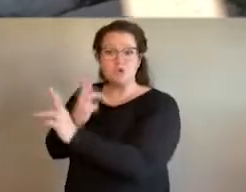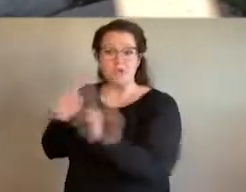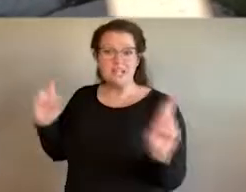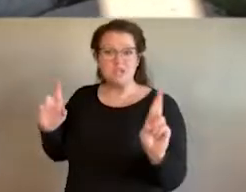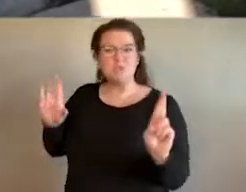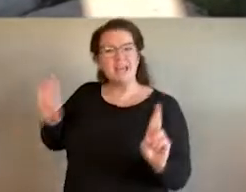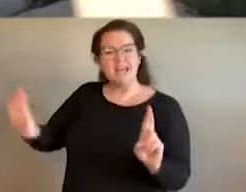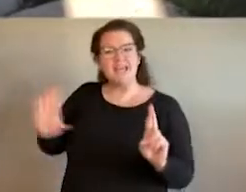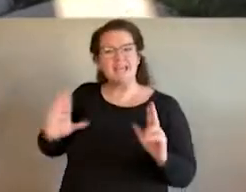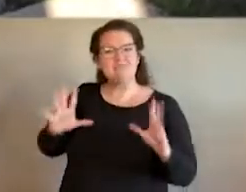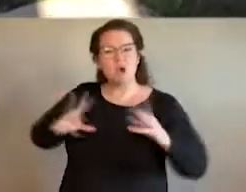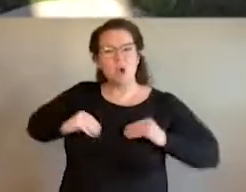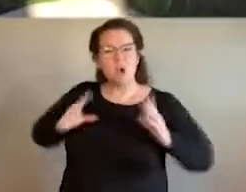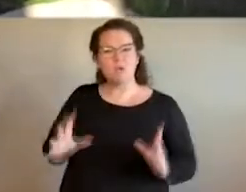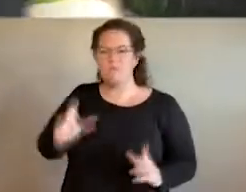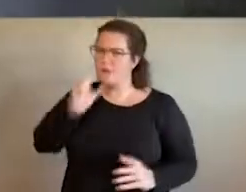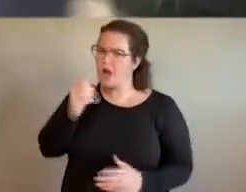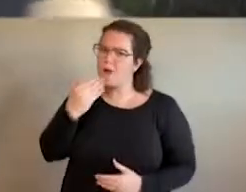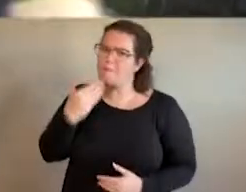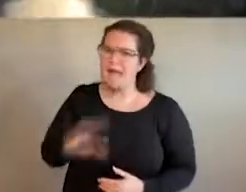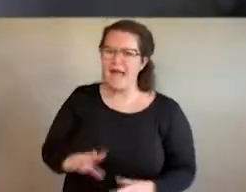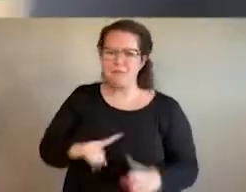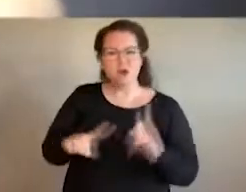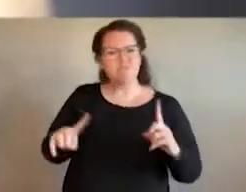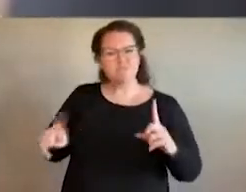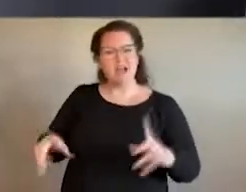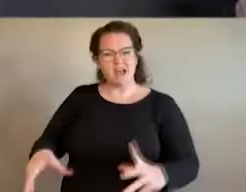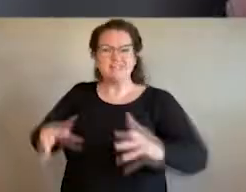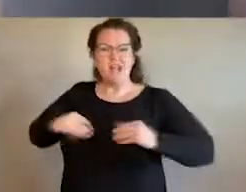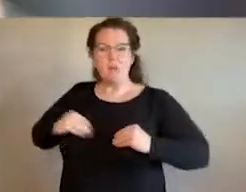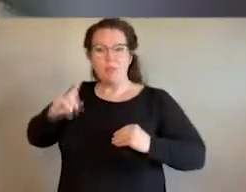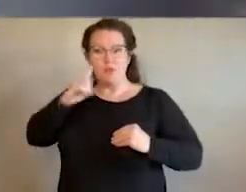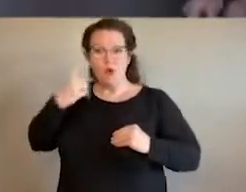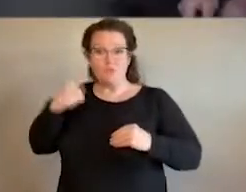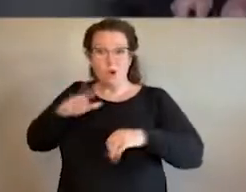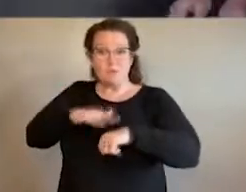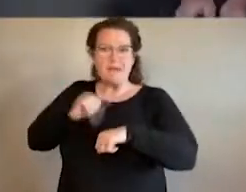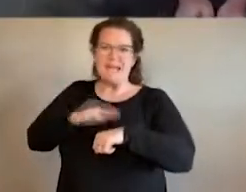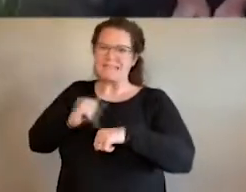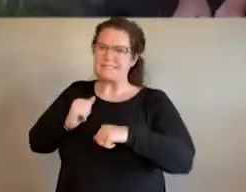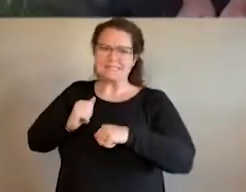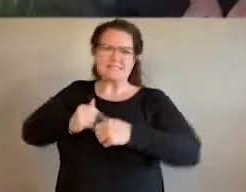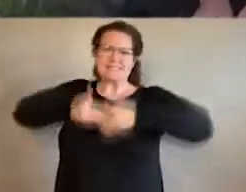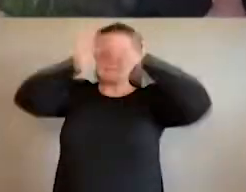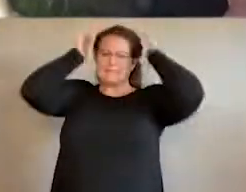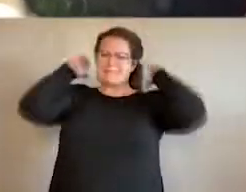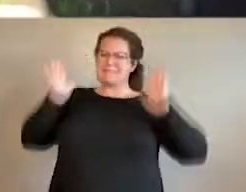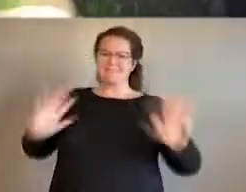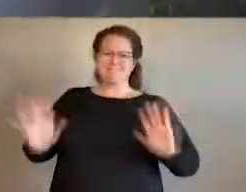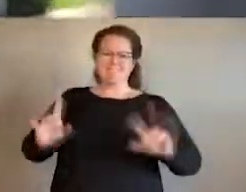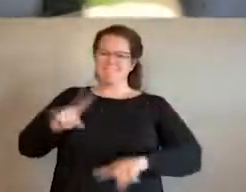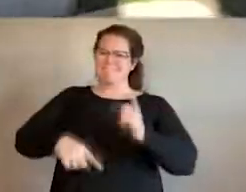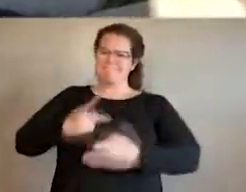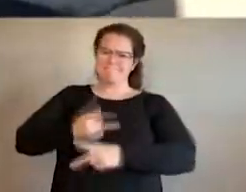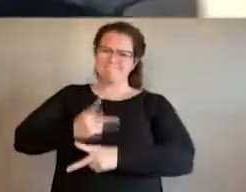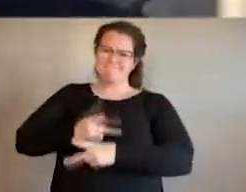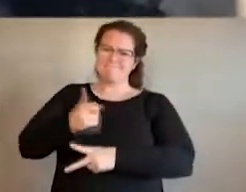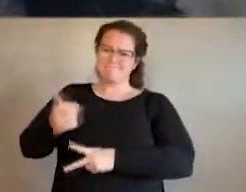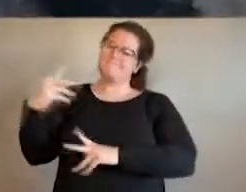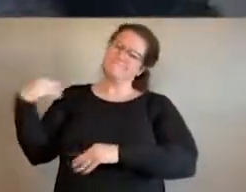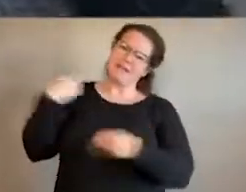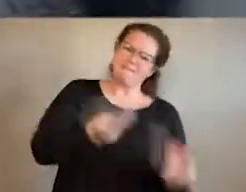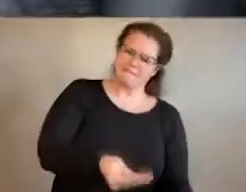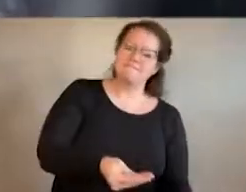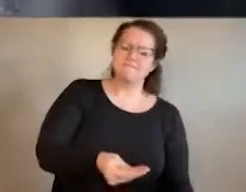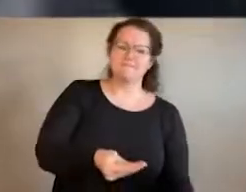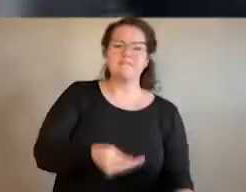were not bad owners. They just kind of got in over their head. So he does take a lot of exercise, a lot of enrichment, and